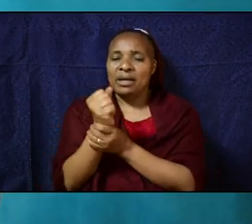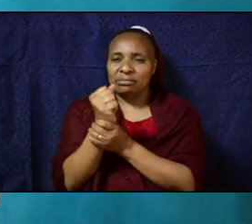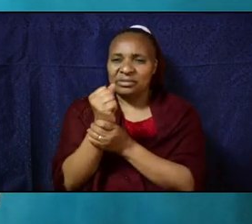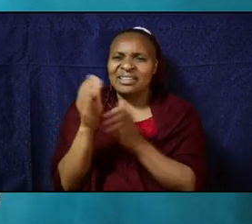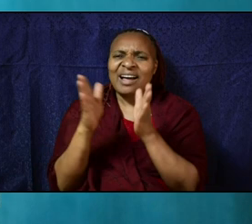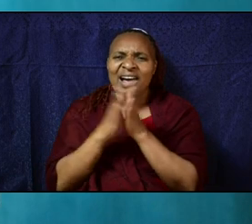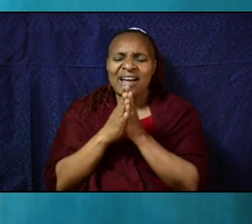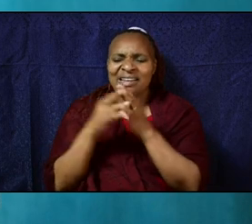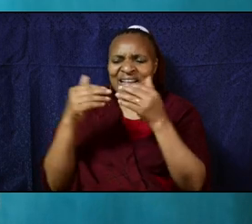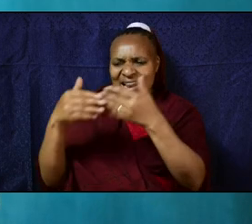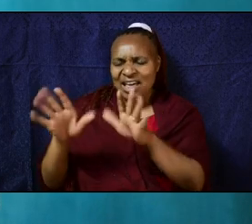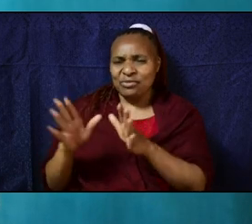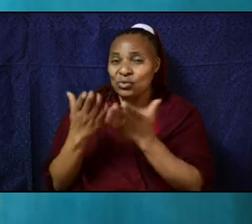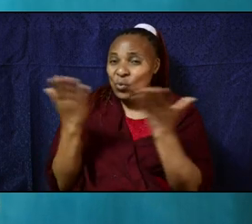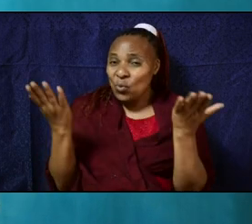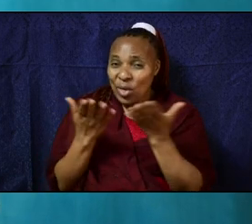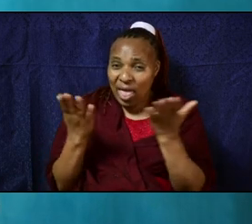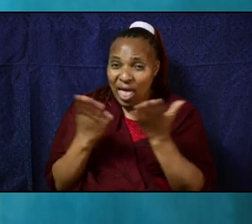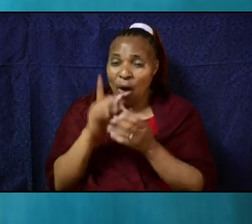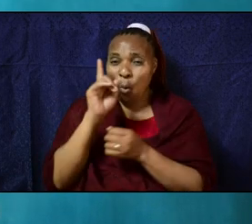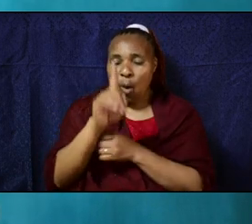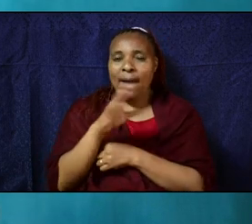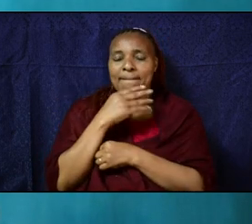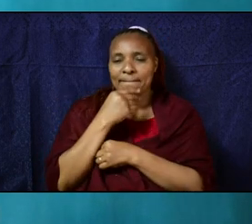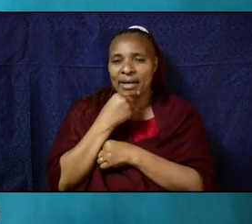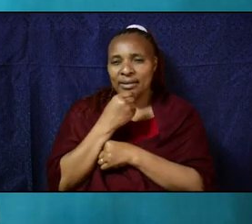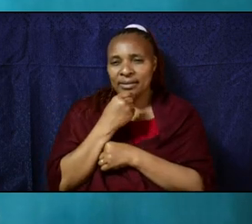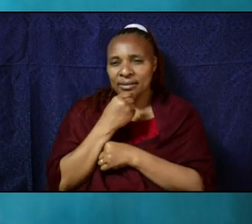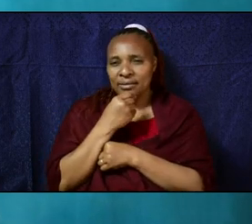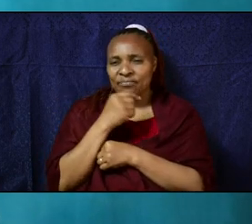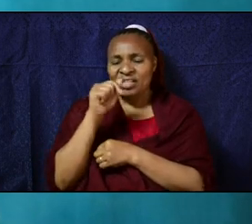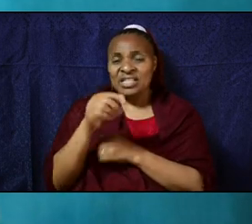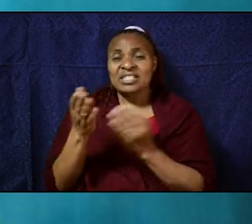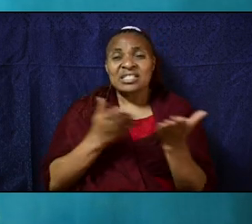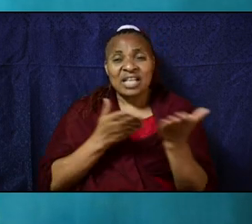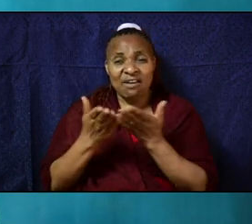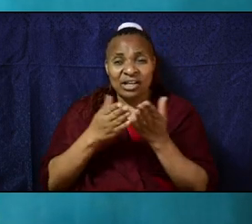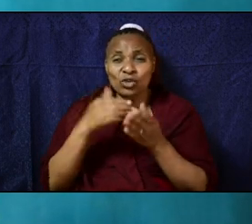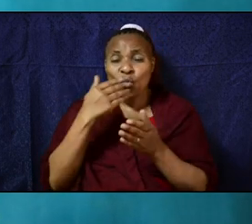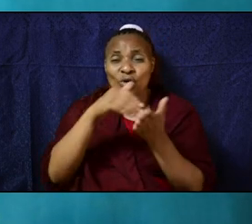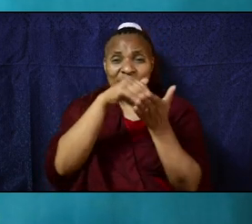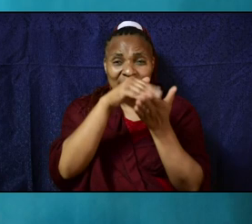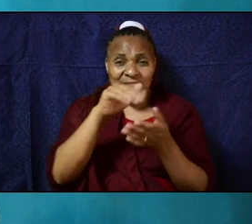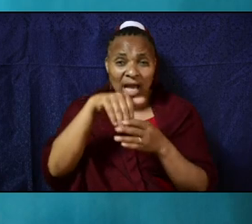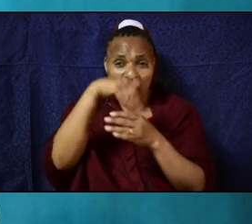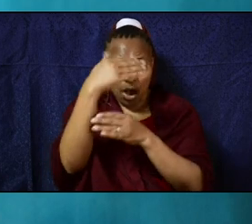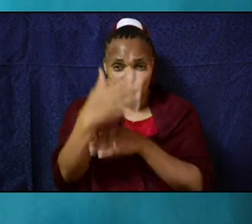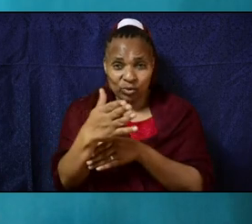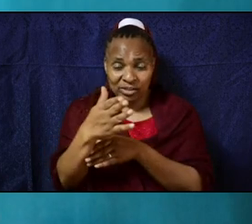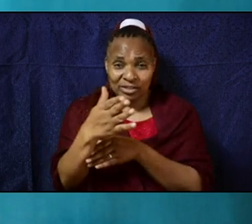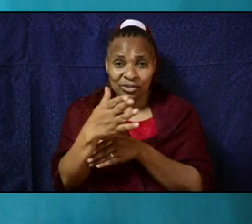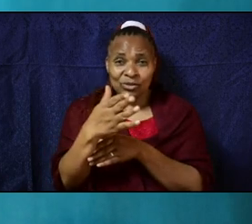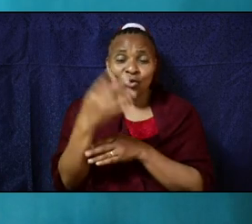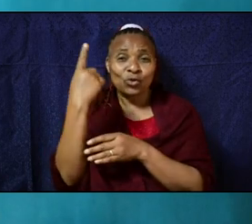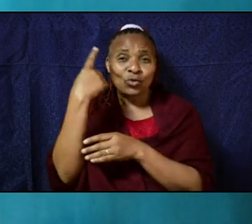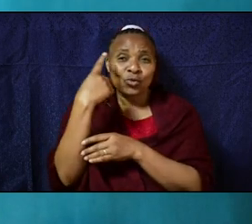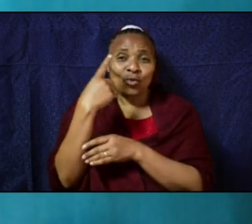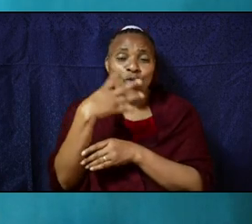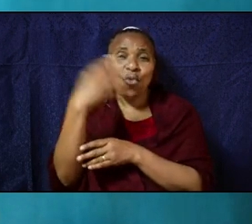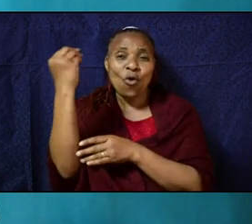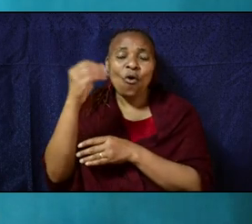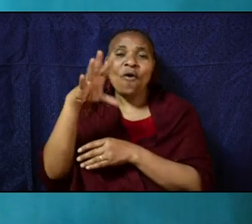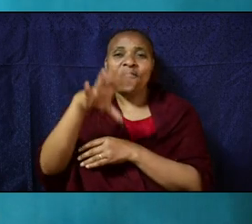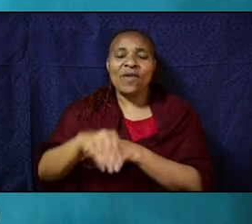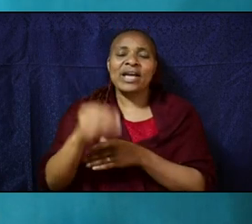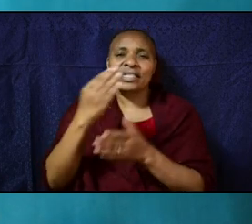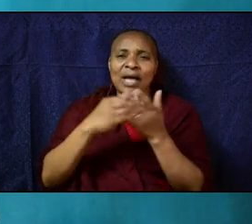And it was left up to this one man, this servant who was sent out to go find someone